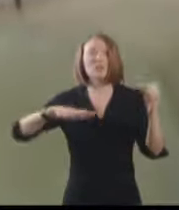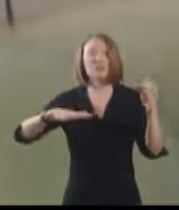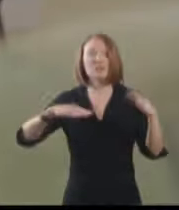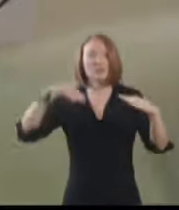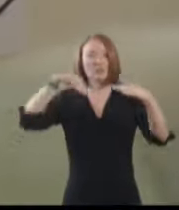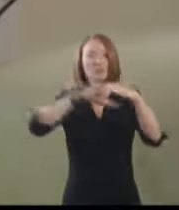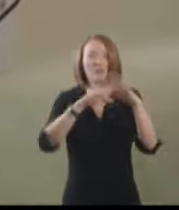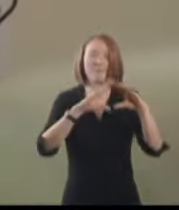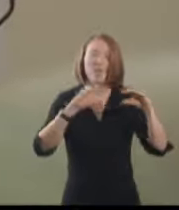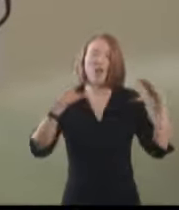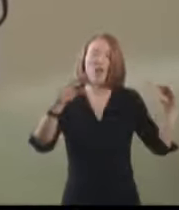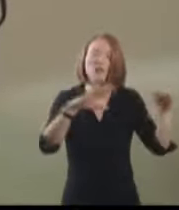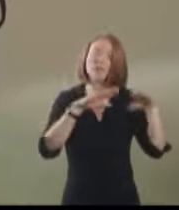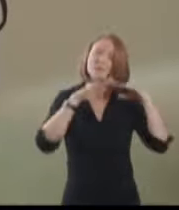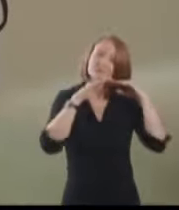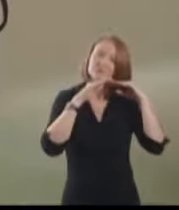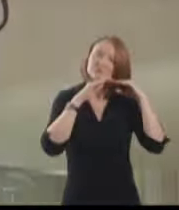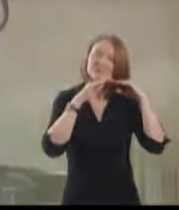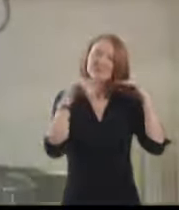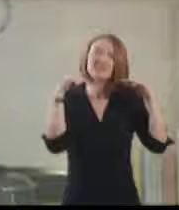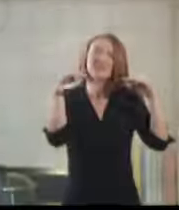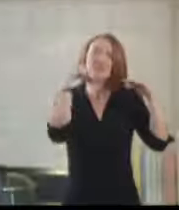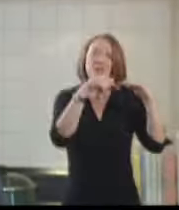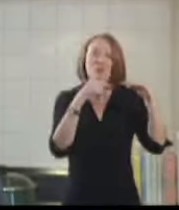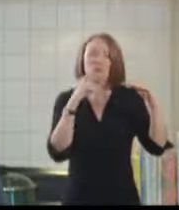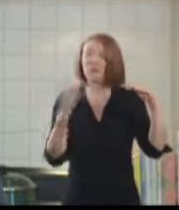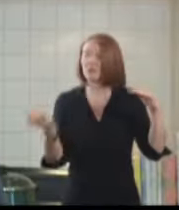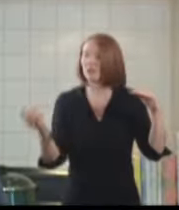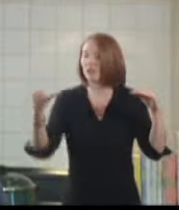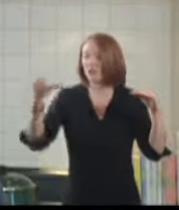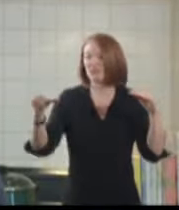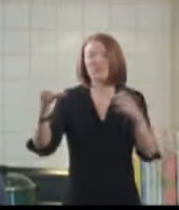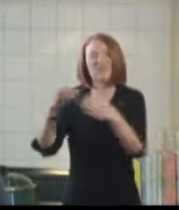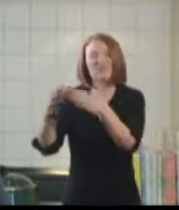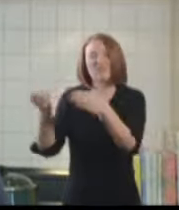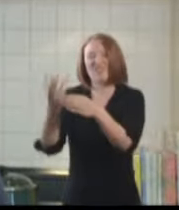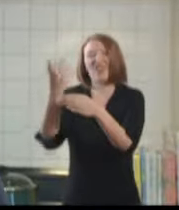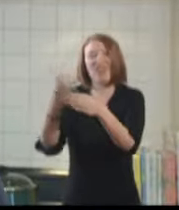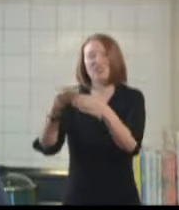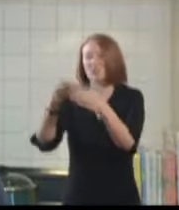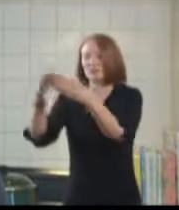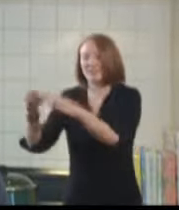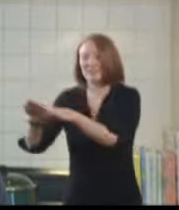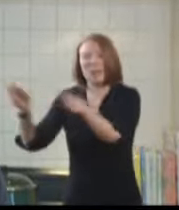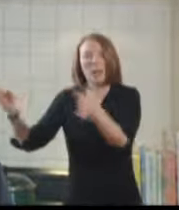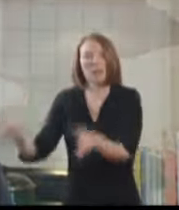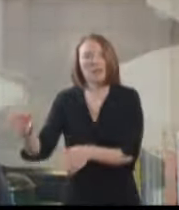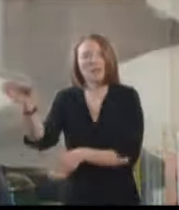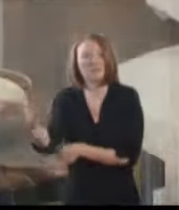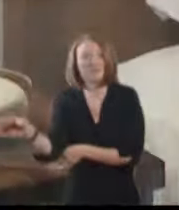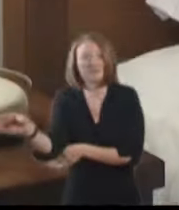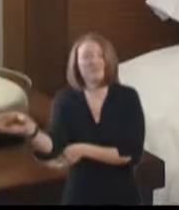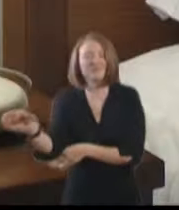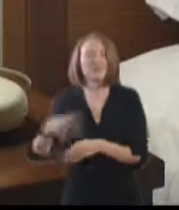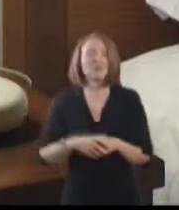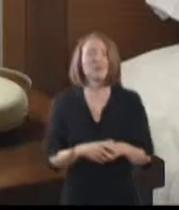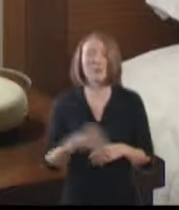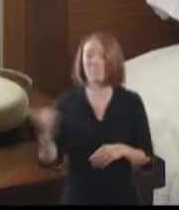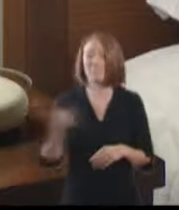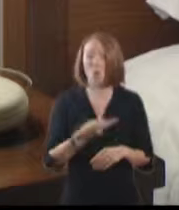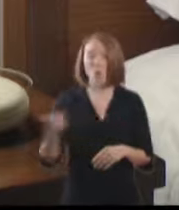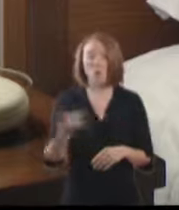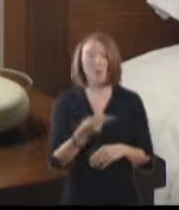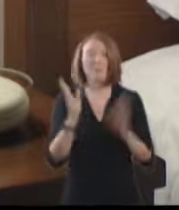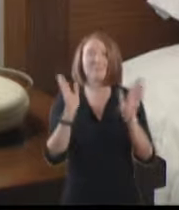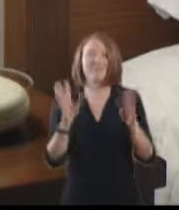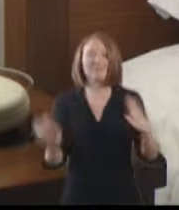The last product is the combined flashing strobe and vibrating pad. The vibrating pad can be put under your pillow with the strobe on